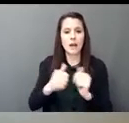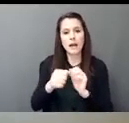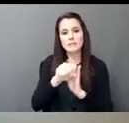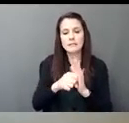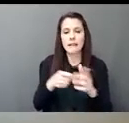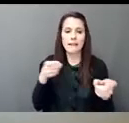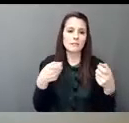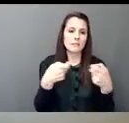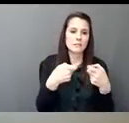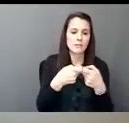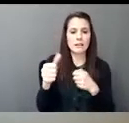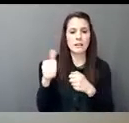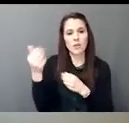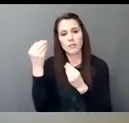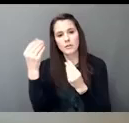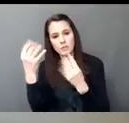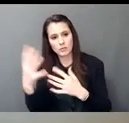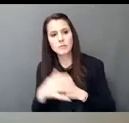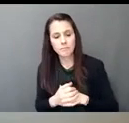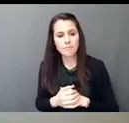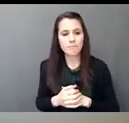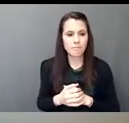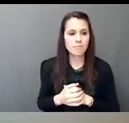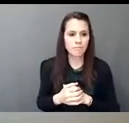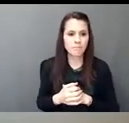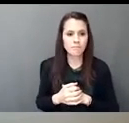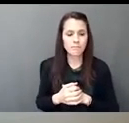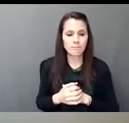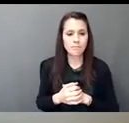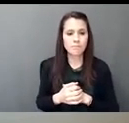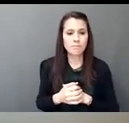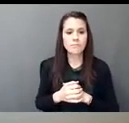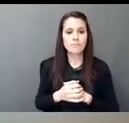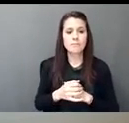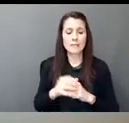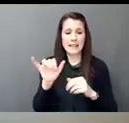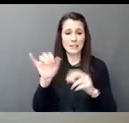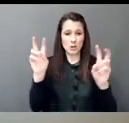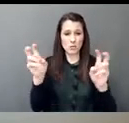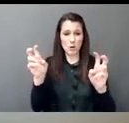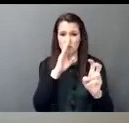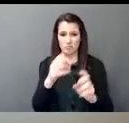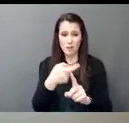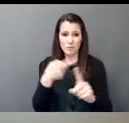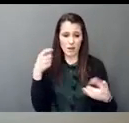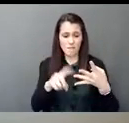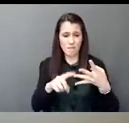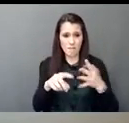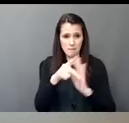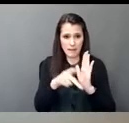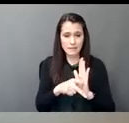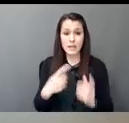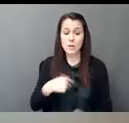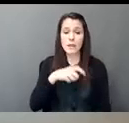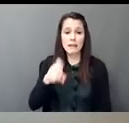and other information. And as a quote from that policy, we are to ensure that